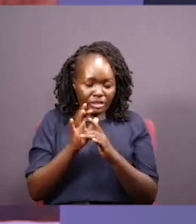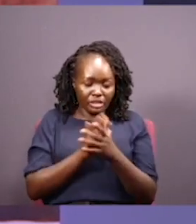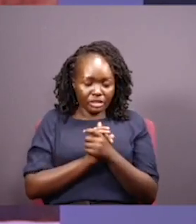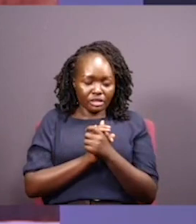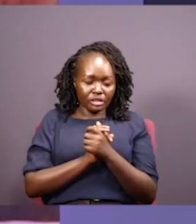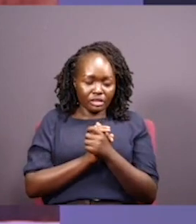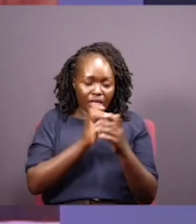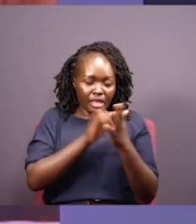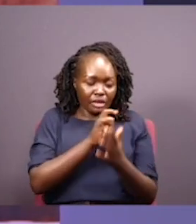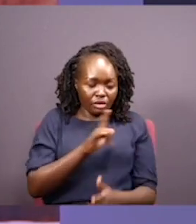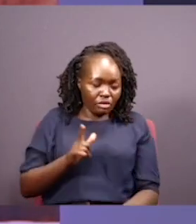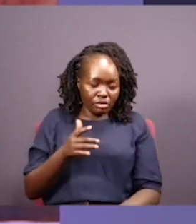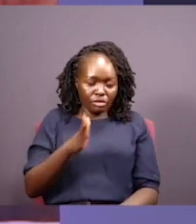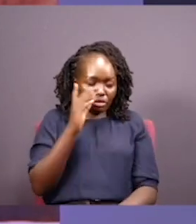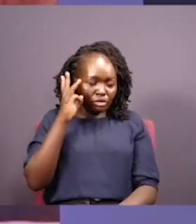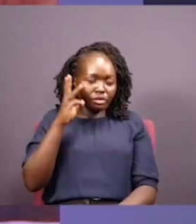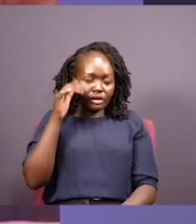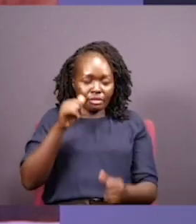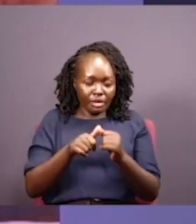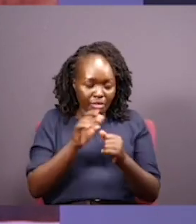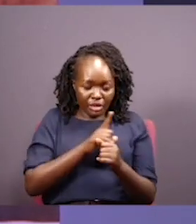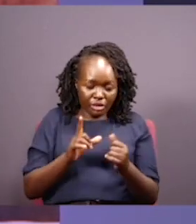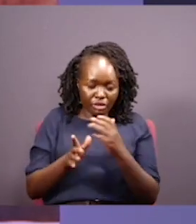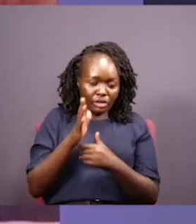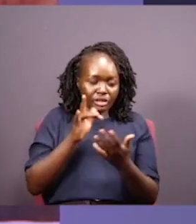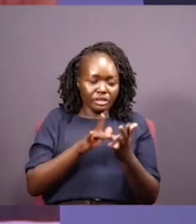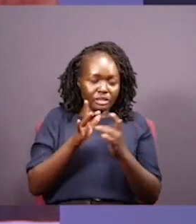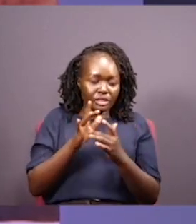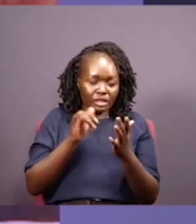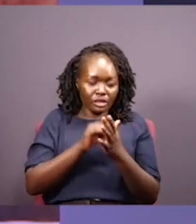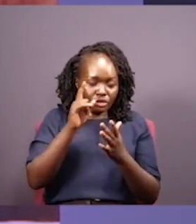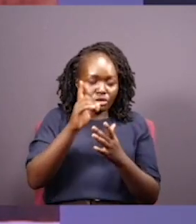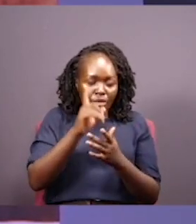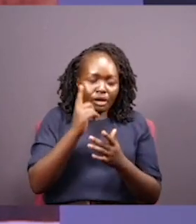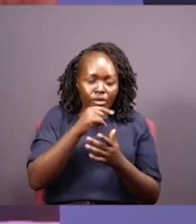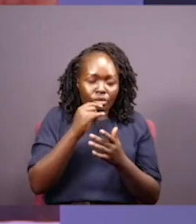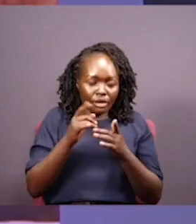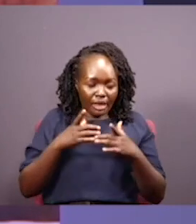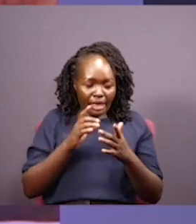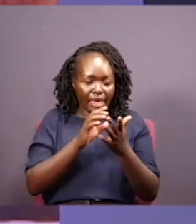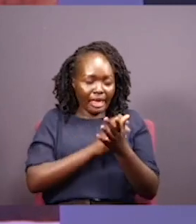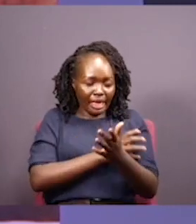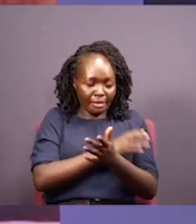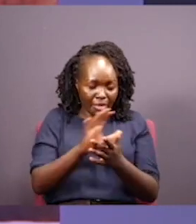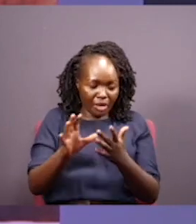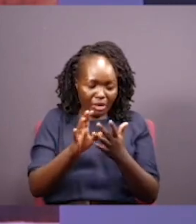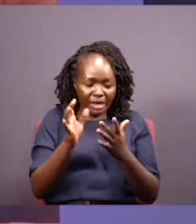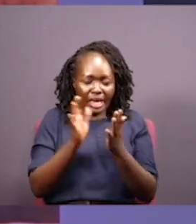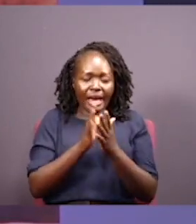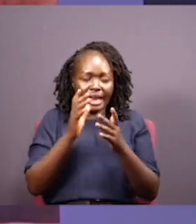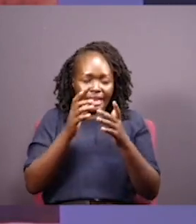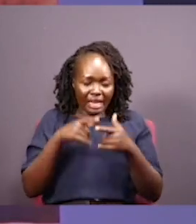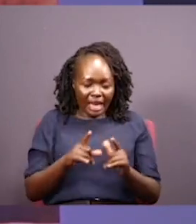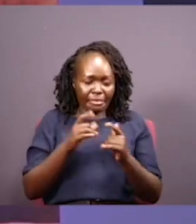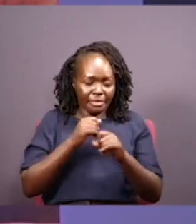God, we will remember, Lord Jesus, that you are the one who has empowered and equipped us for the work that you have entrusted